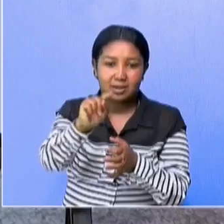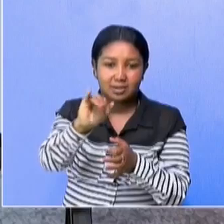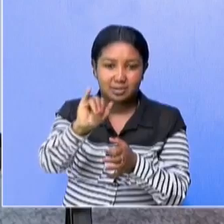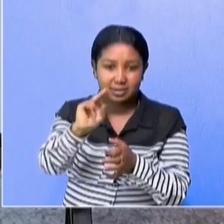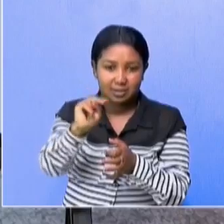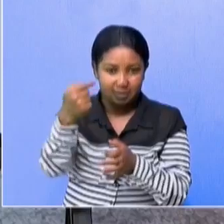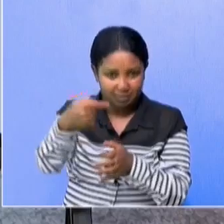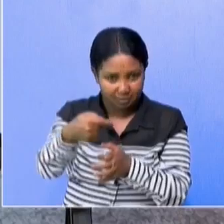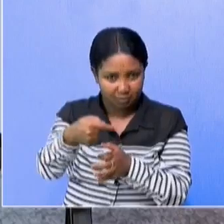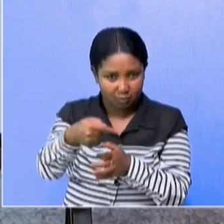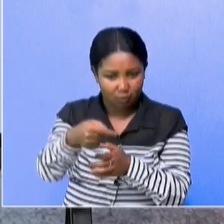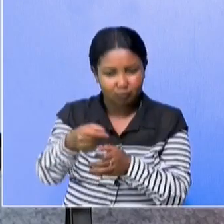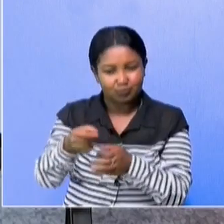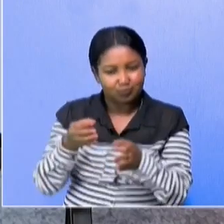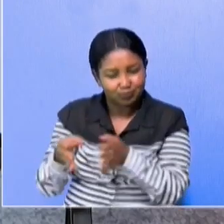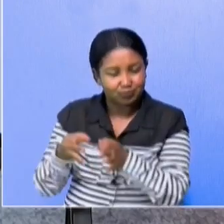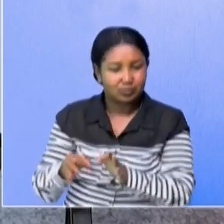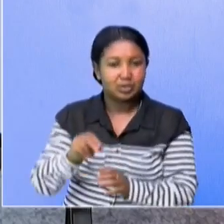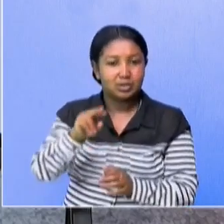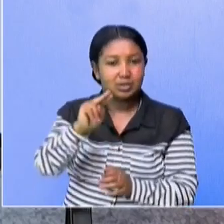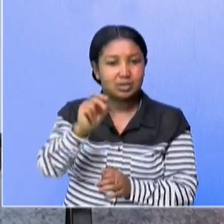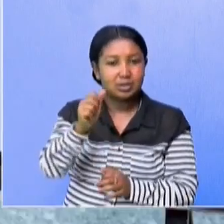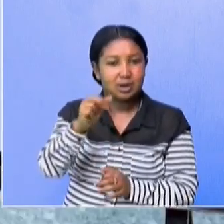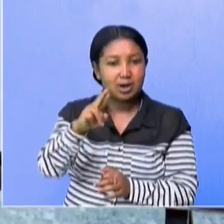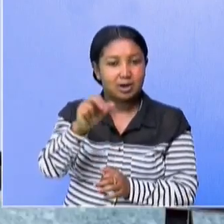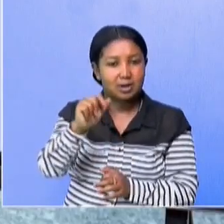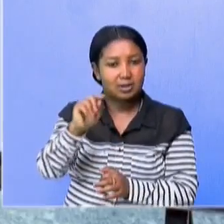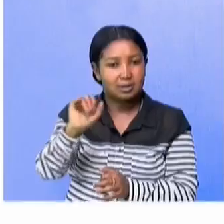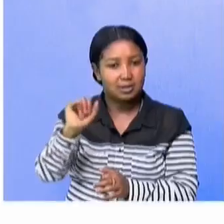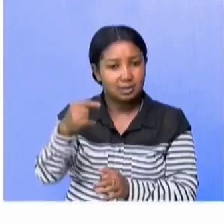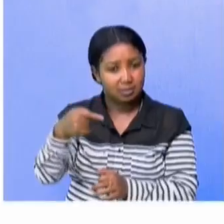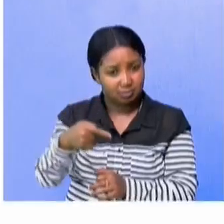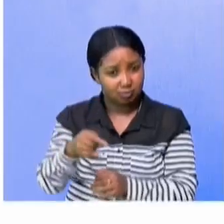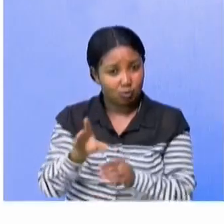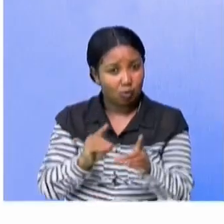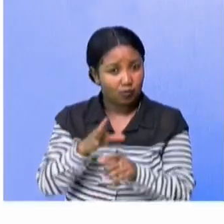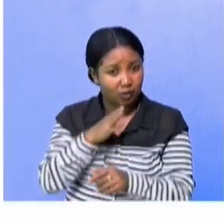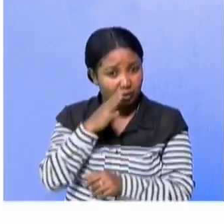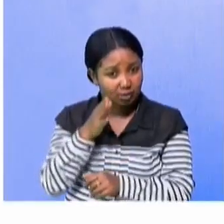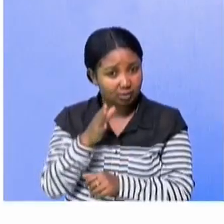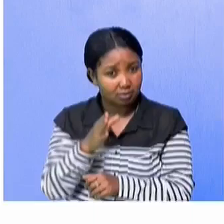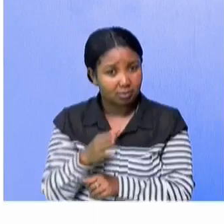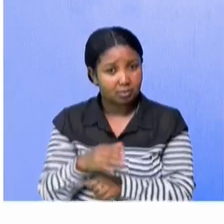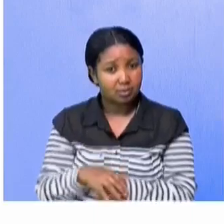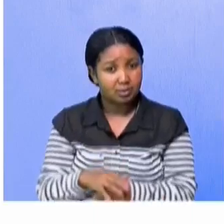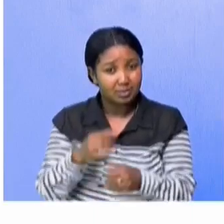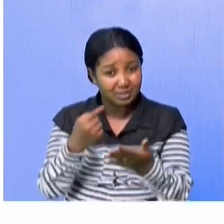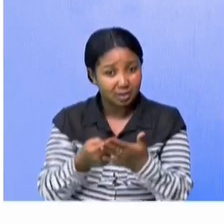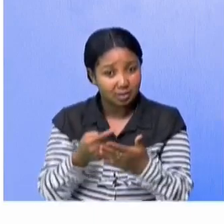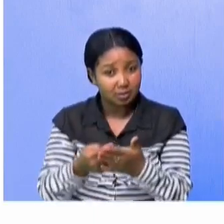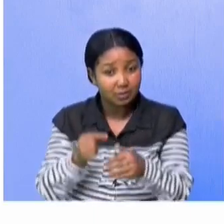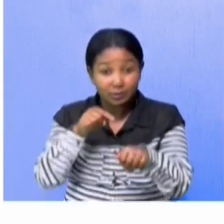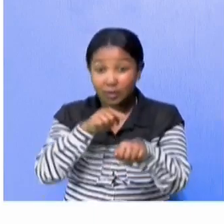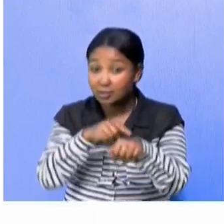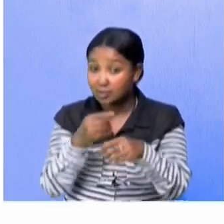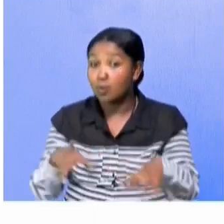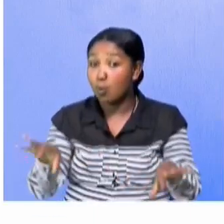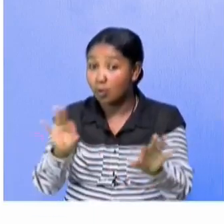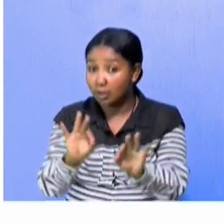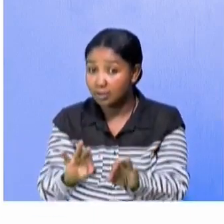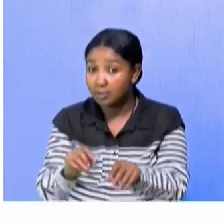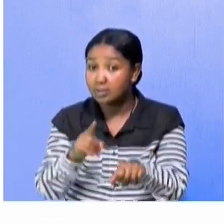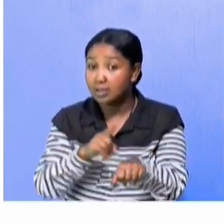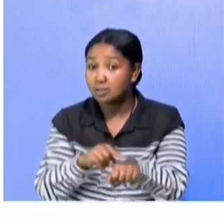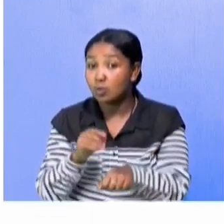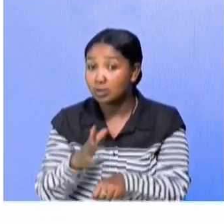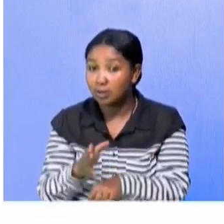in short. So when you think about here now, don't forget that tense are very important. What kind of tense is it, my